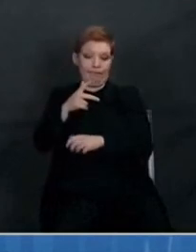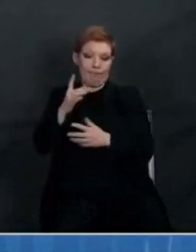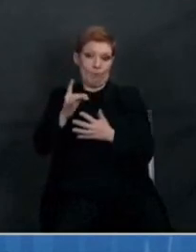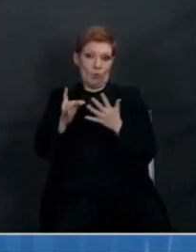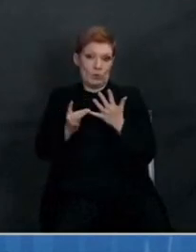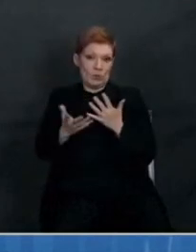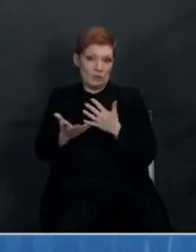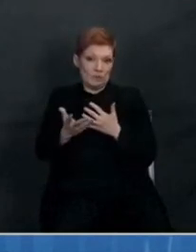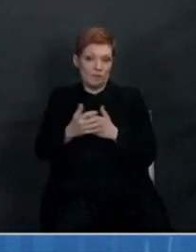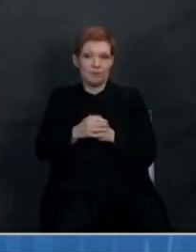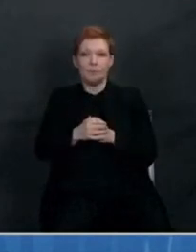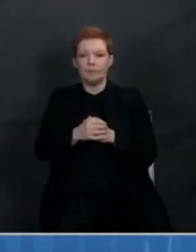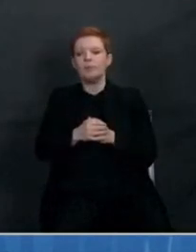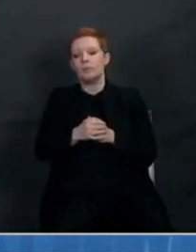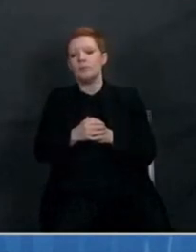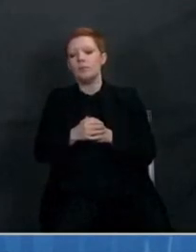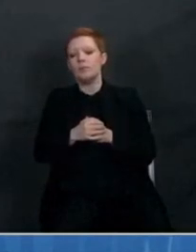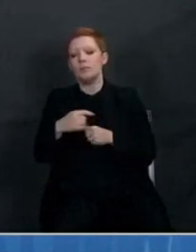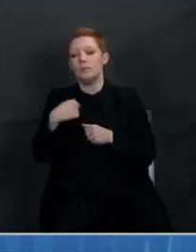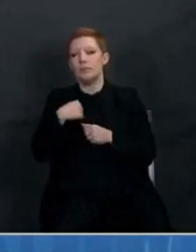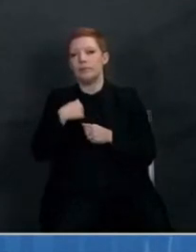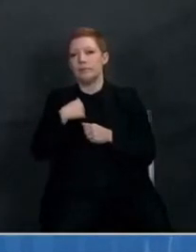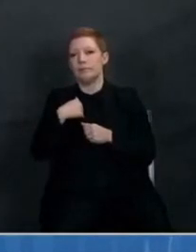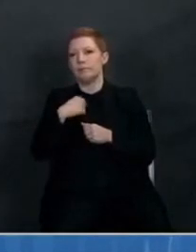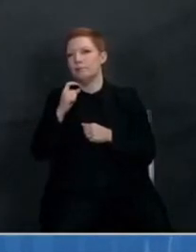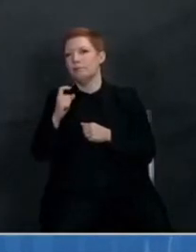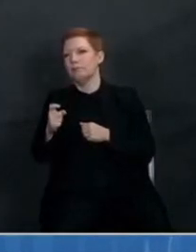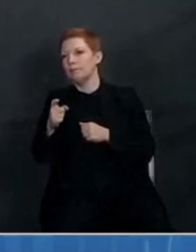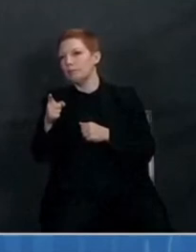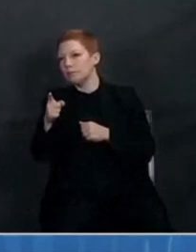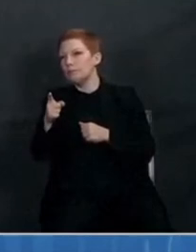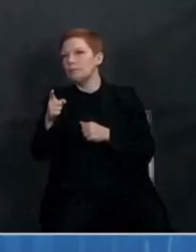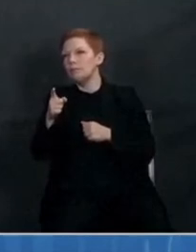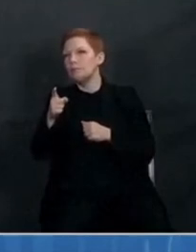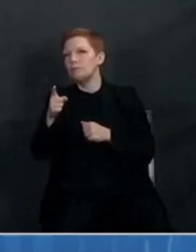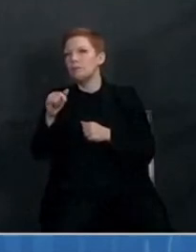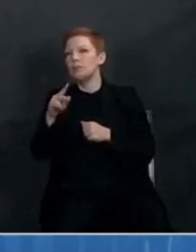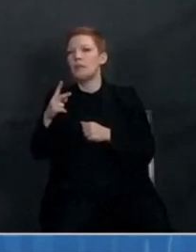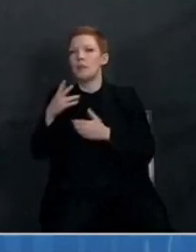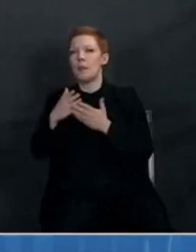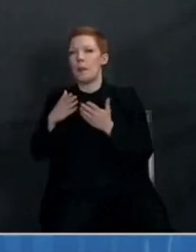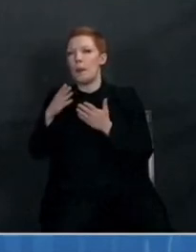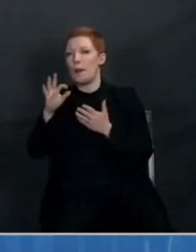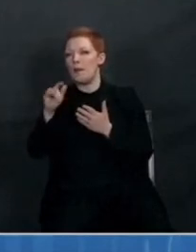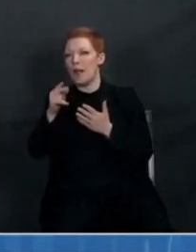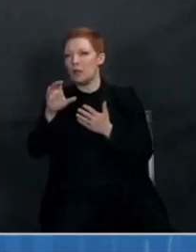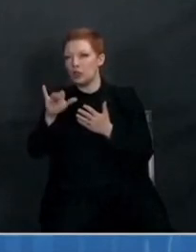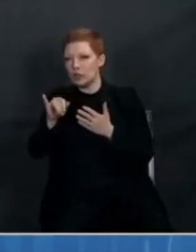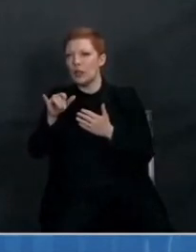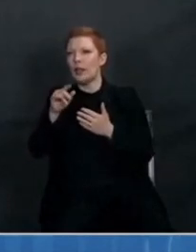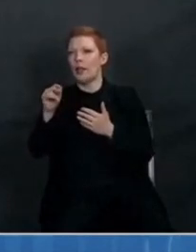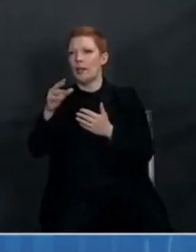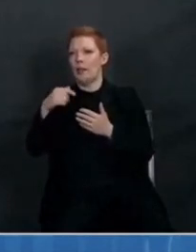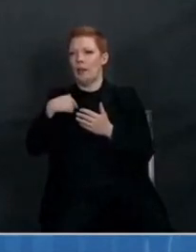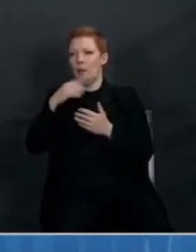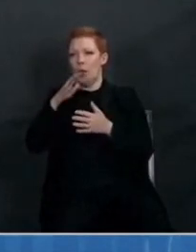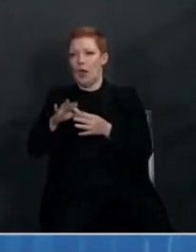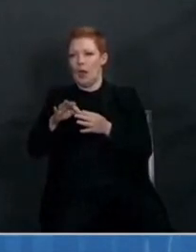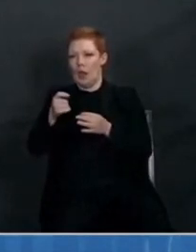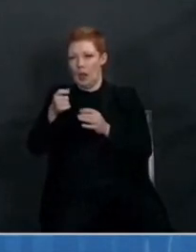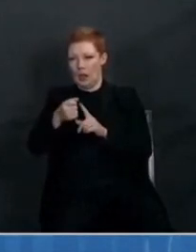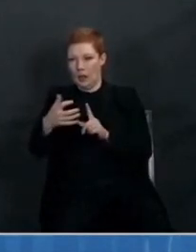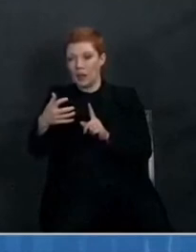half and I'll pass the second part to Dr. Fauci, because I think he does a very nice job explaining what is